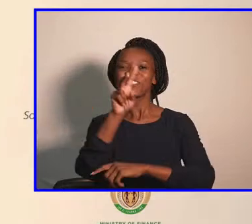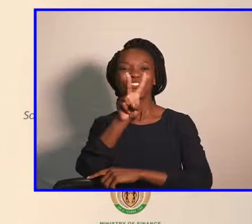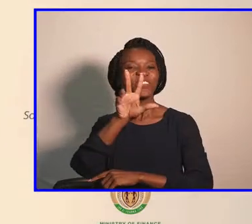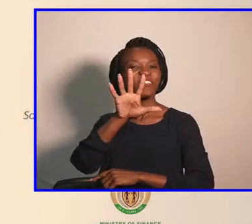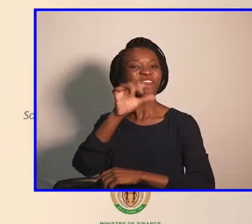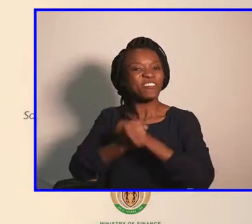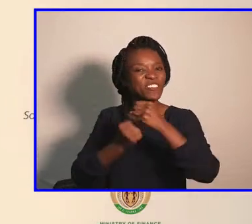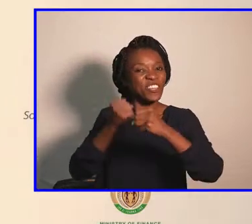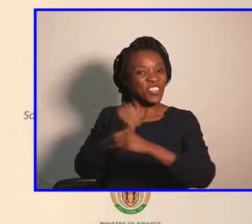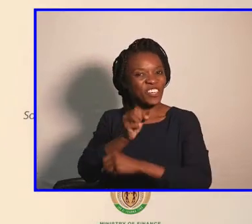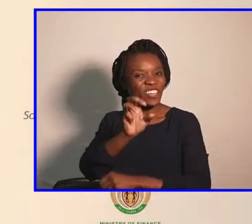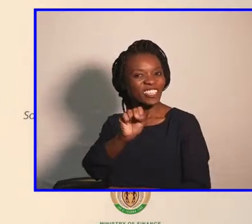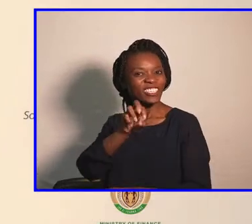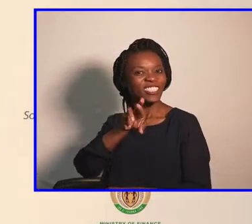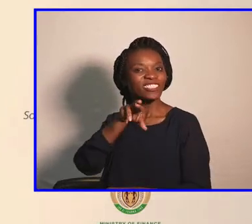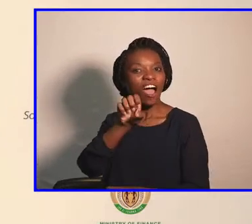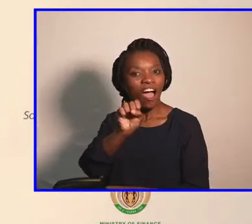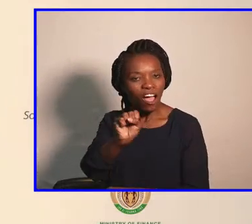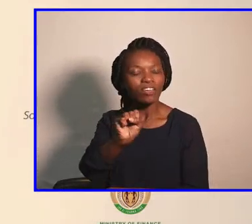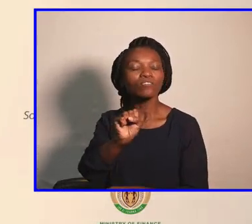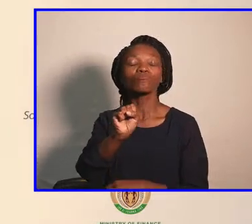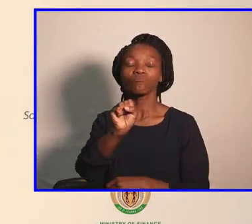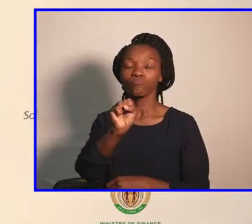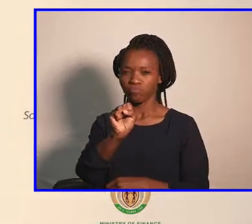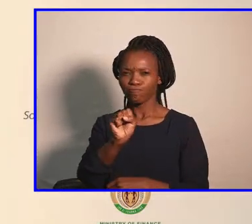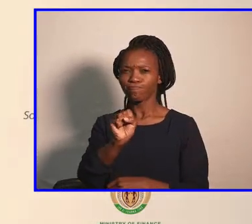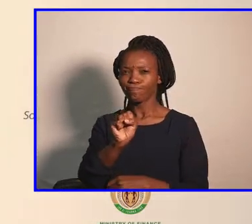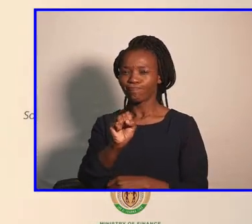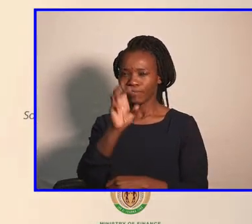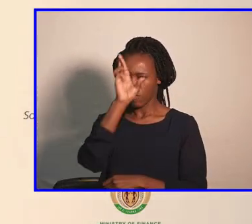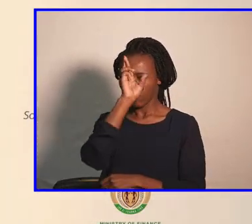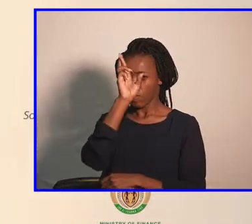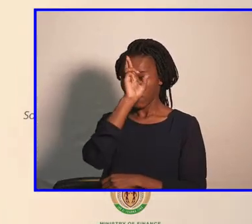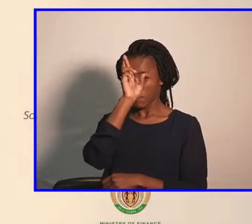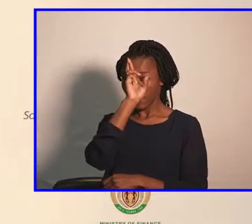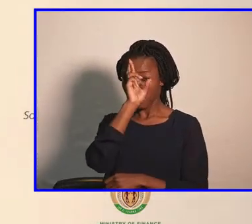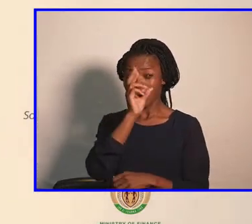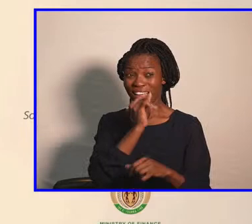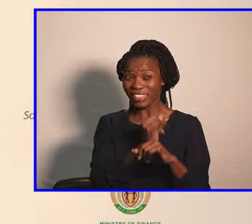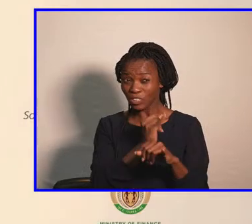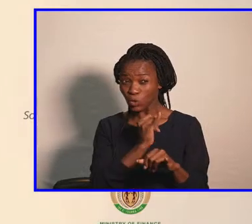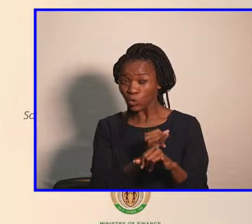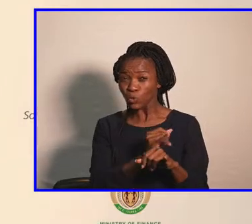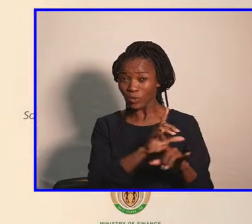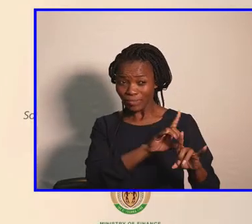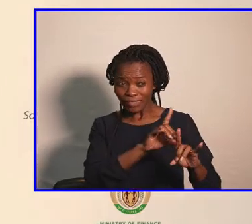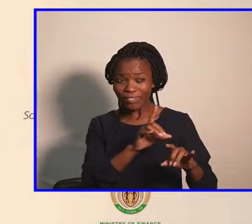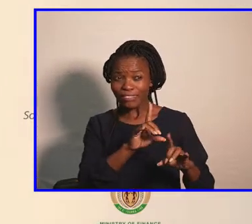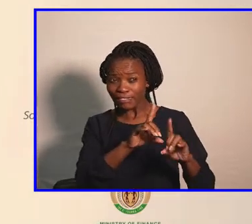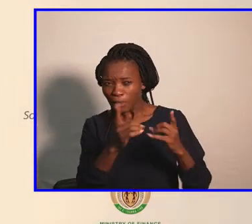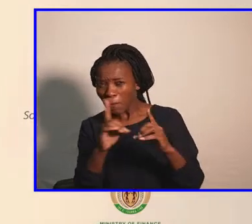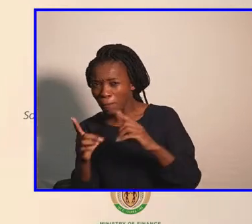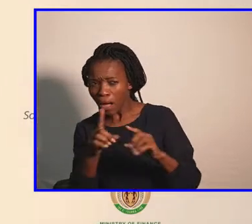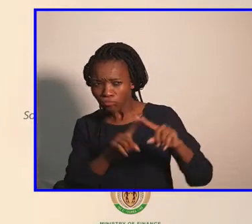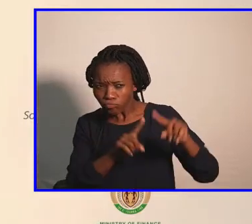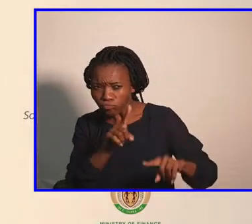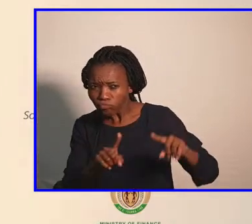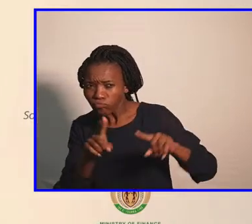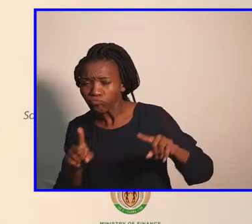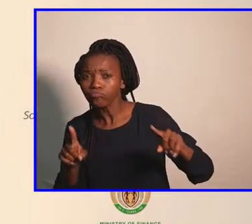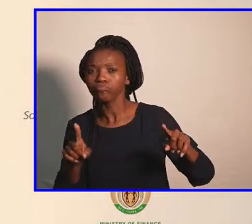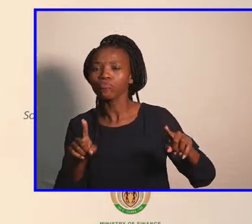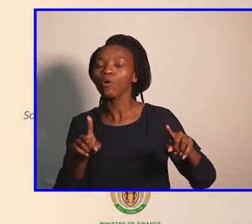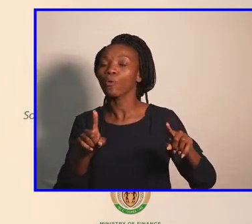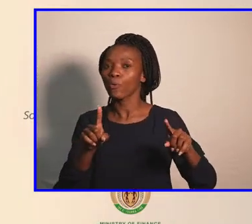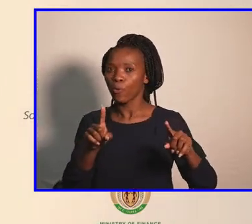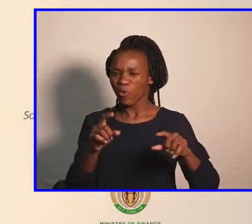SARS about the central role of our democratic institutions. Strong institutions built on the rule